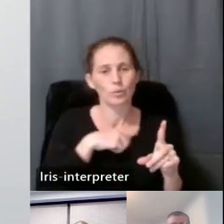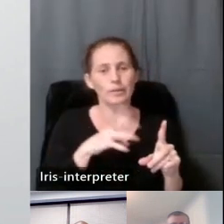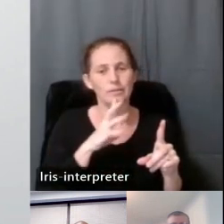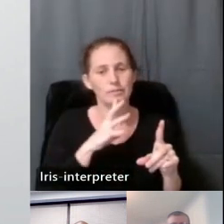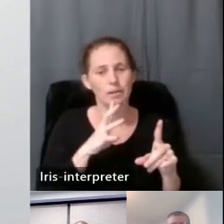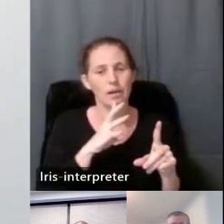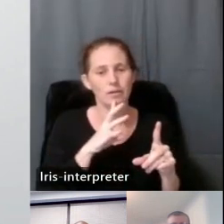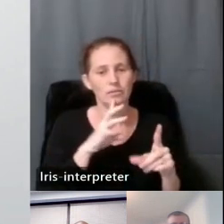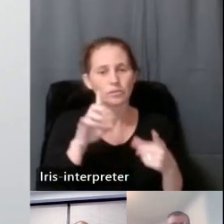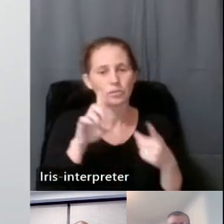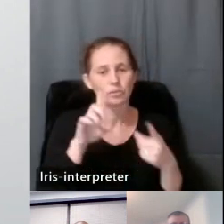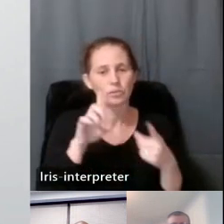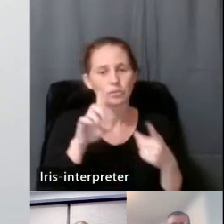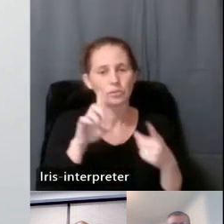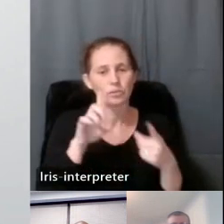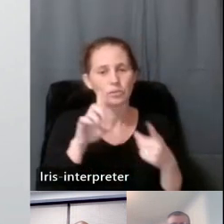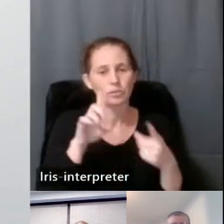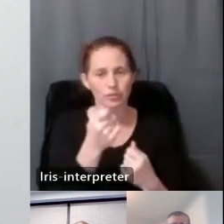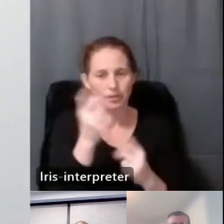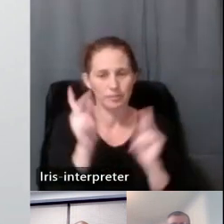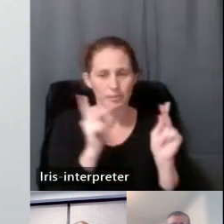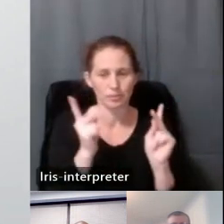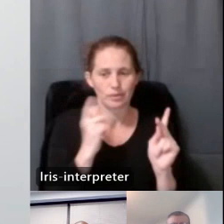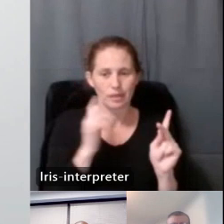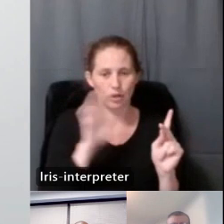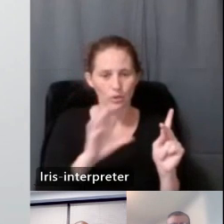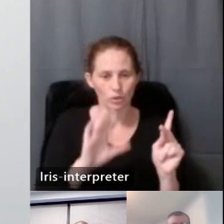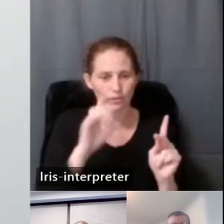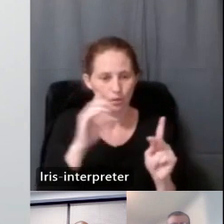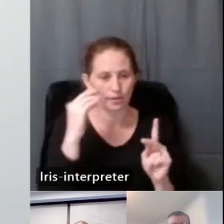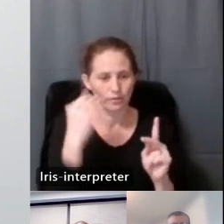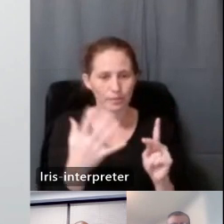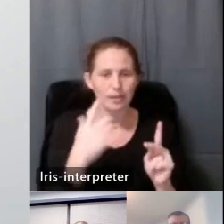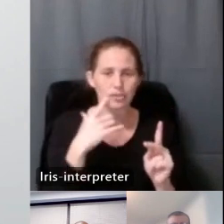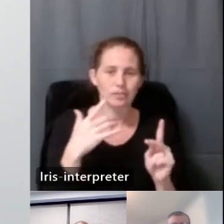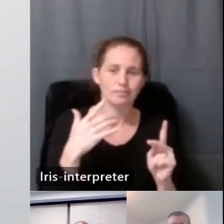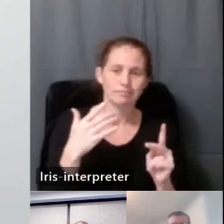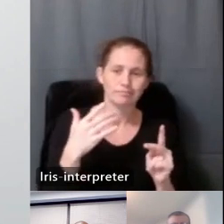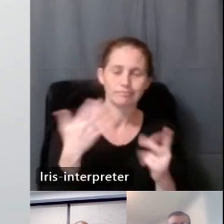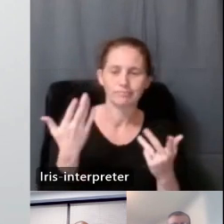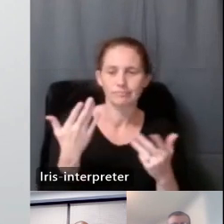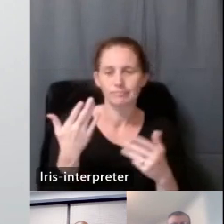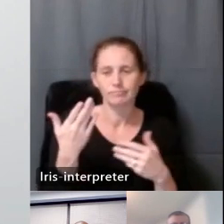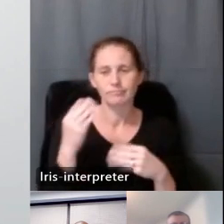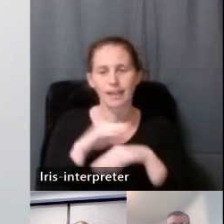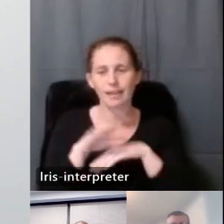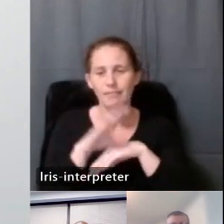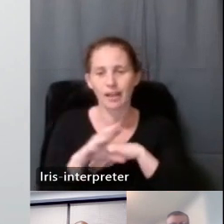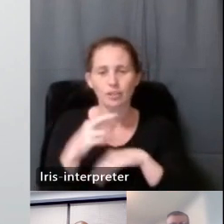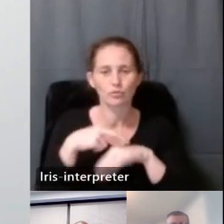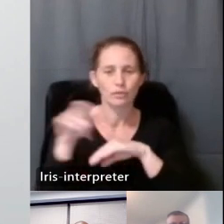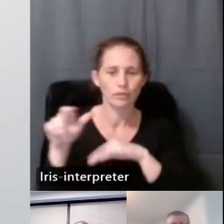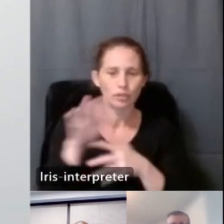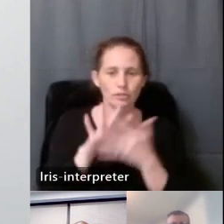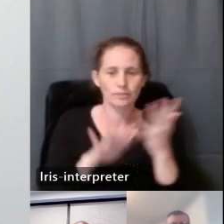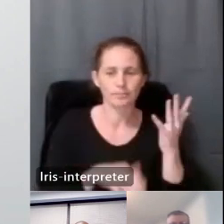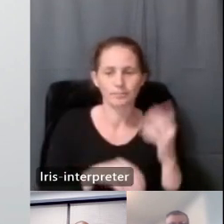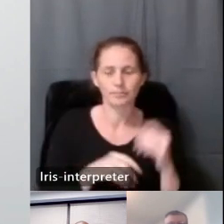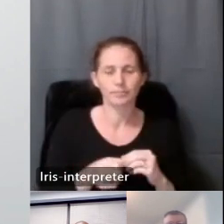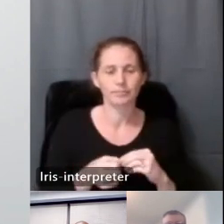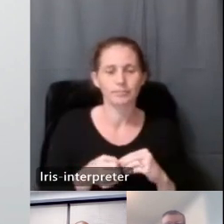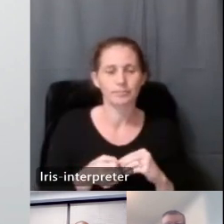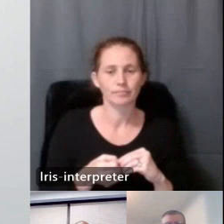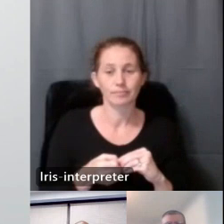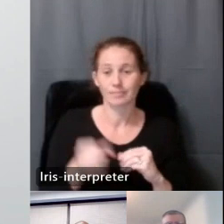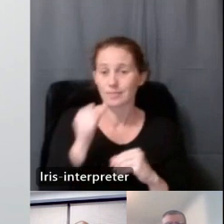to other interested persons that are looking for information, advice, and referrals for those sorts of issues. Okay, I